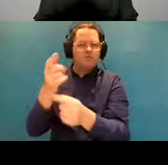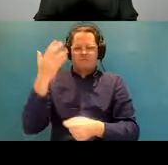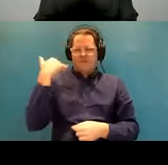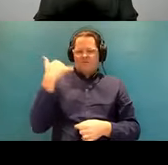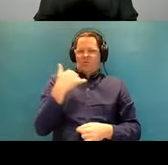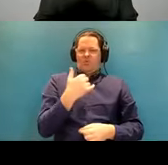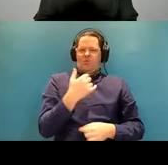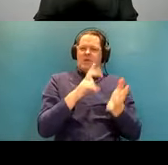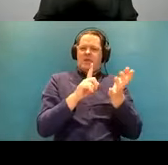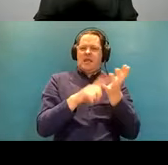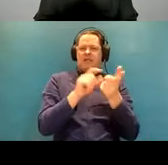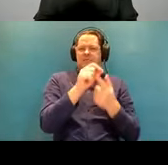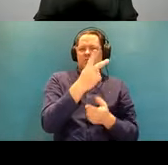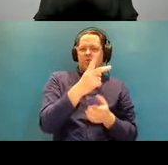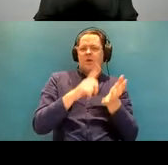was happening there.